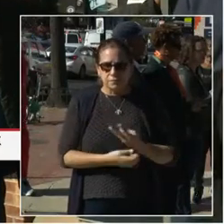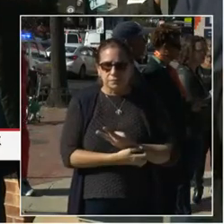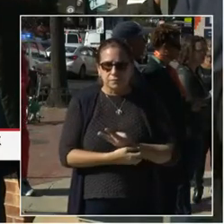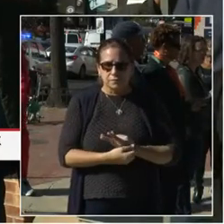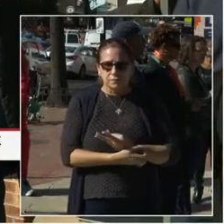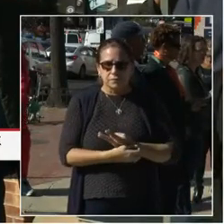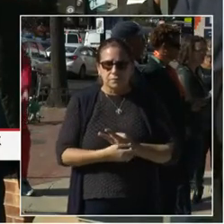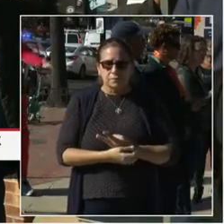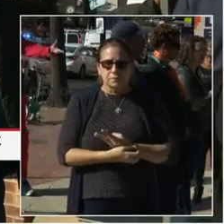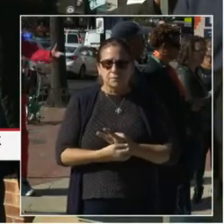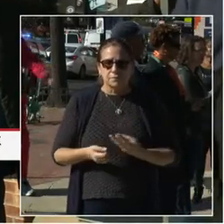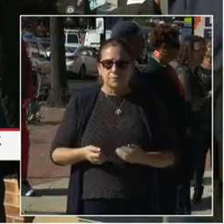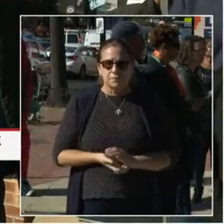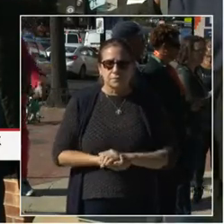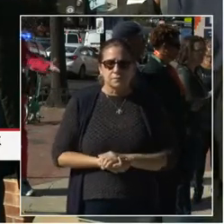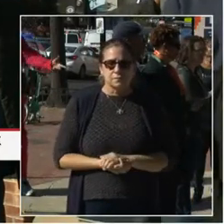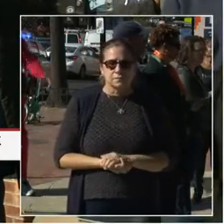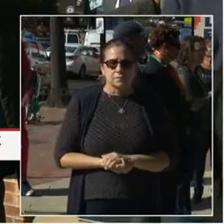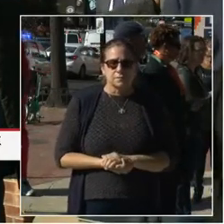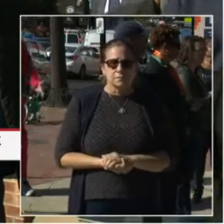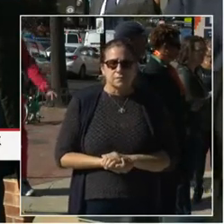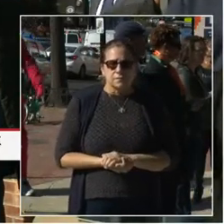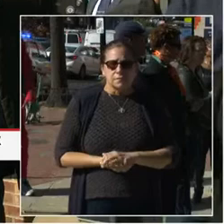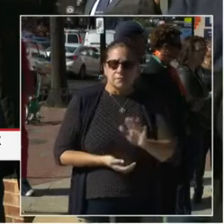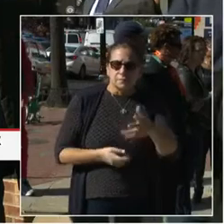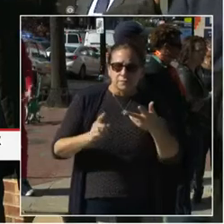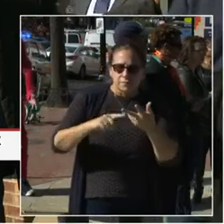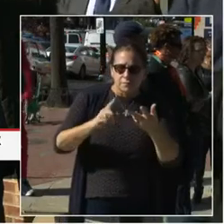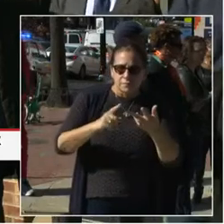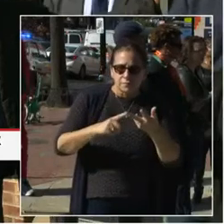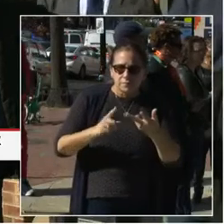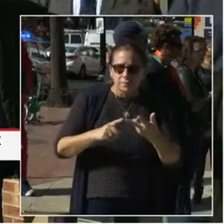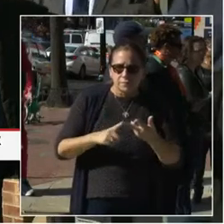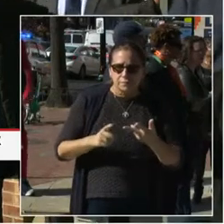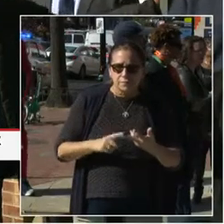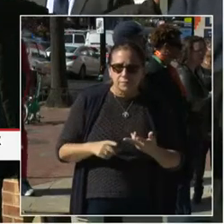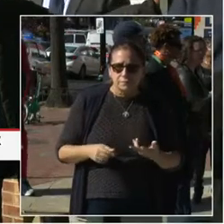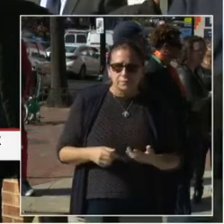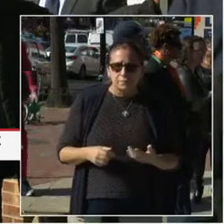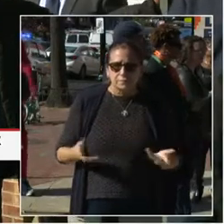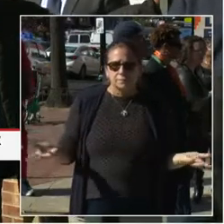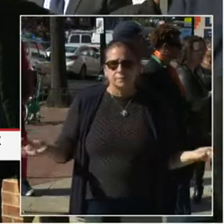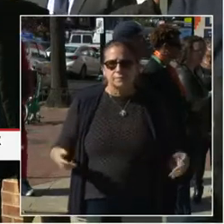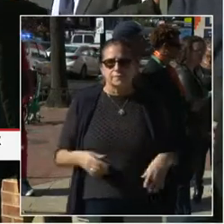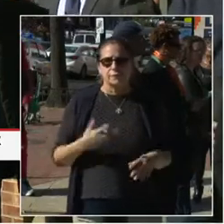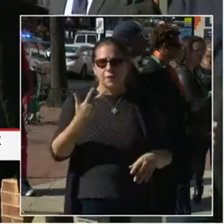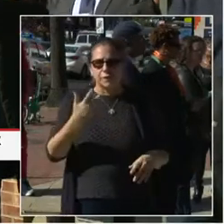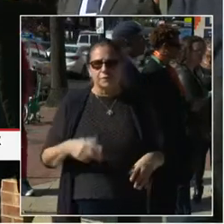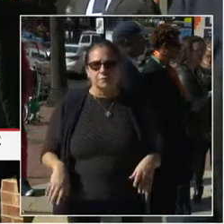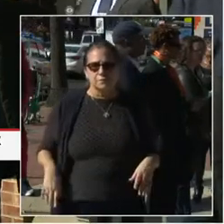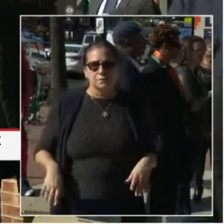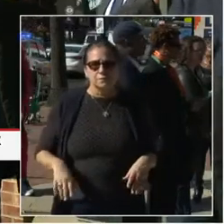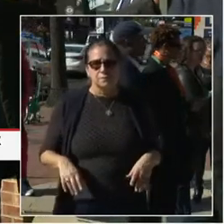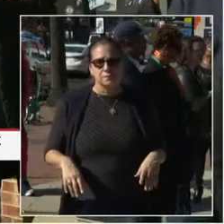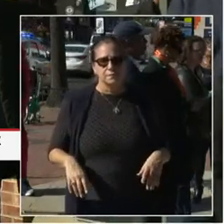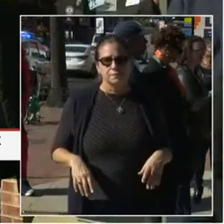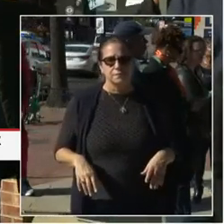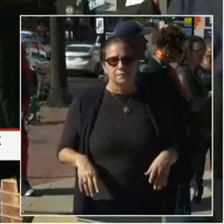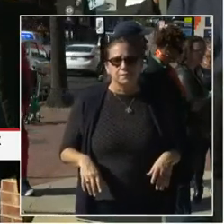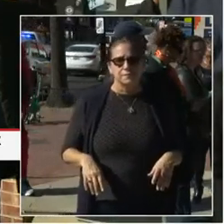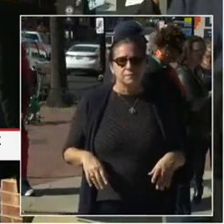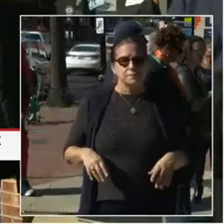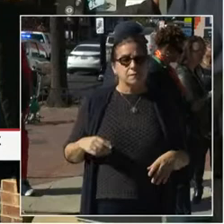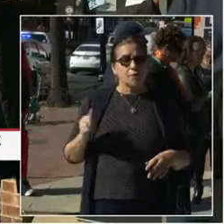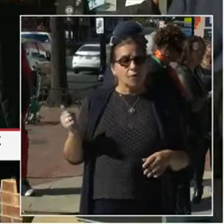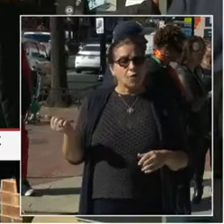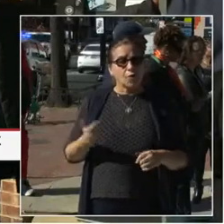the storm during this pandemic. Crystal referred to a number of programs and services that